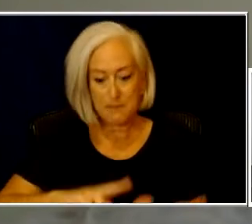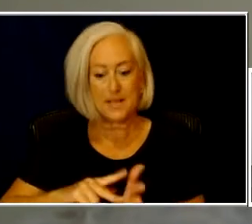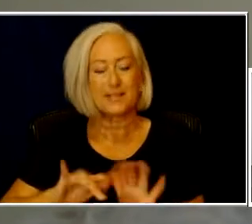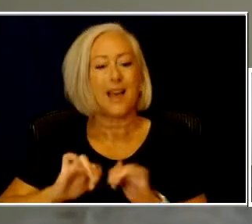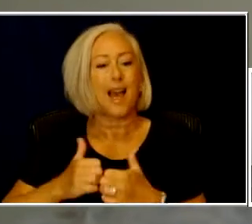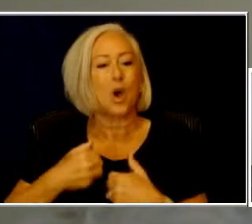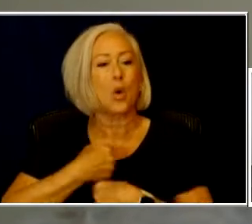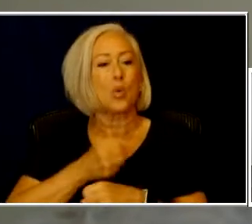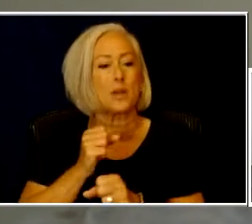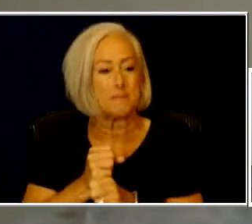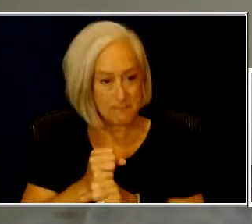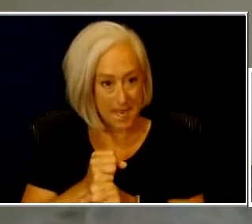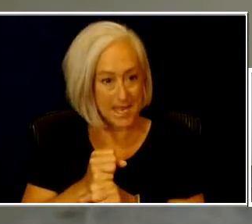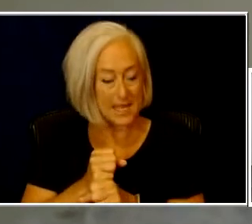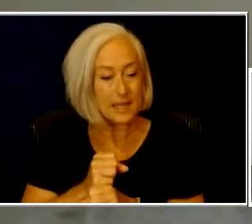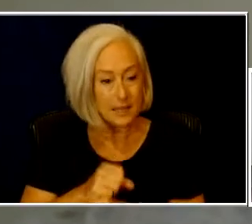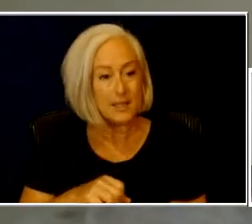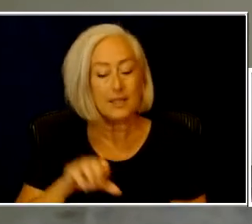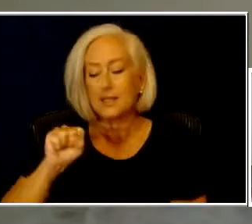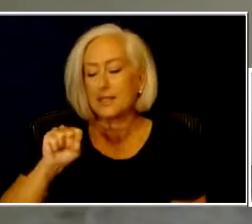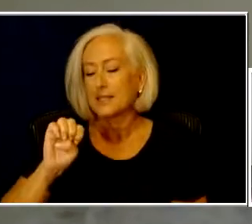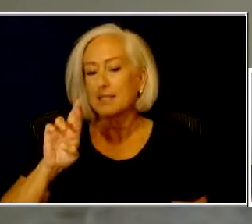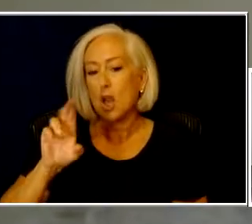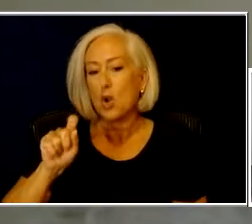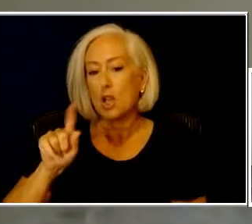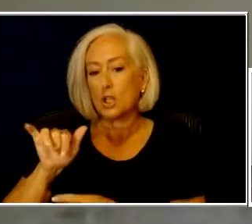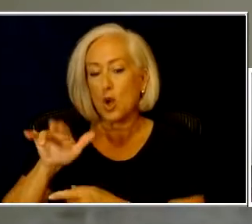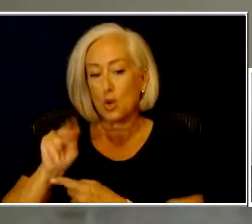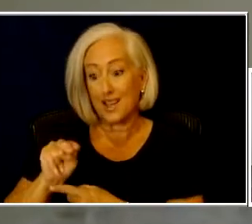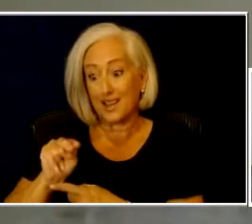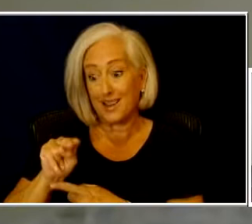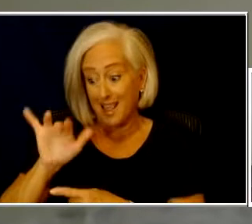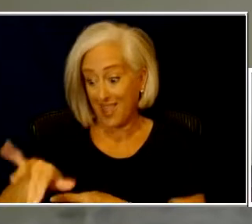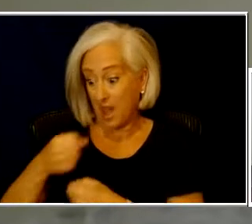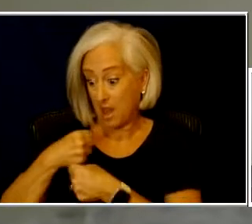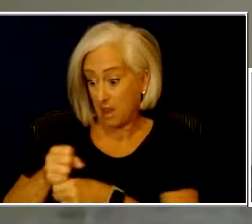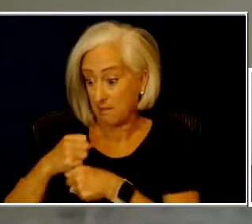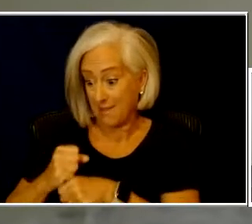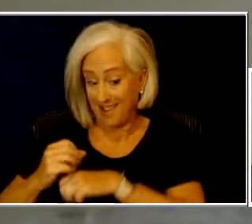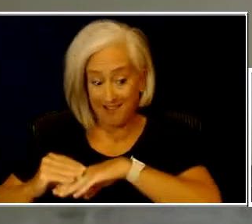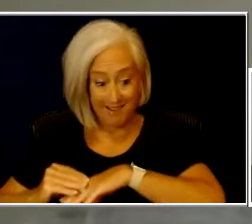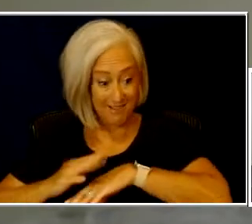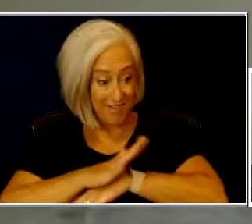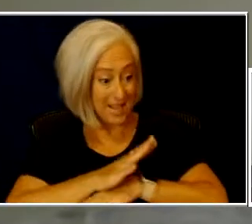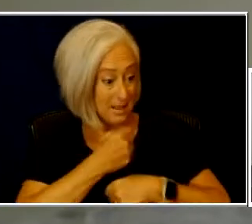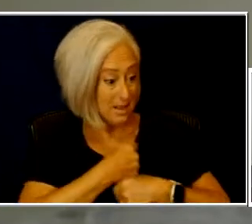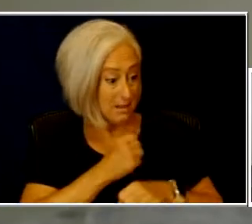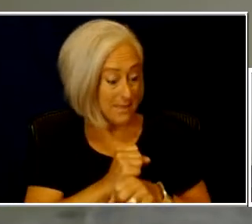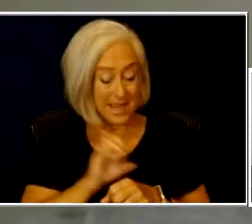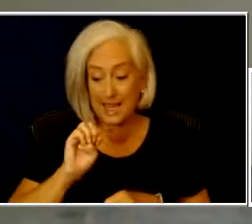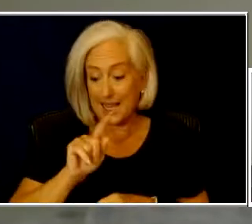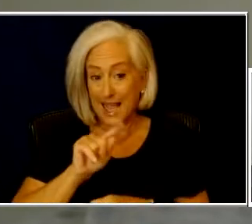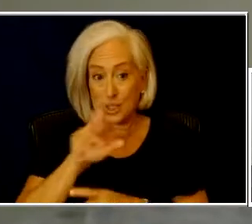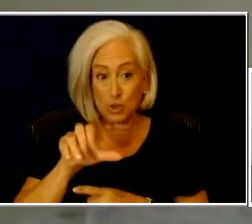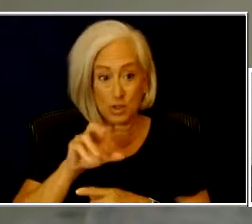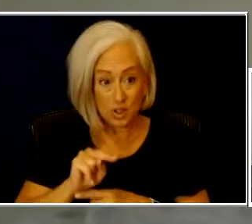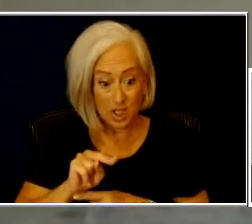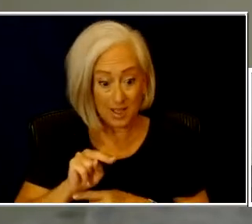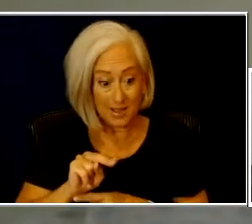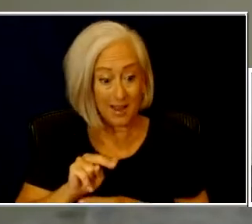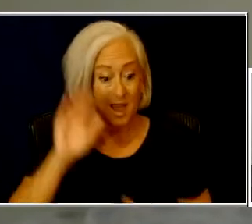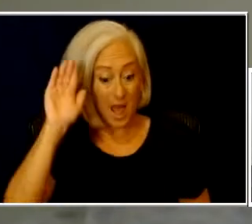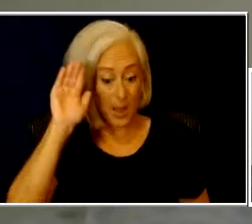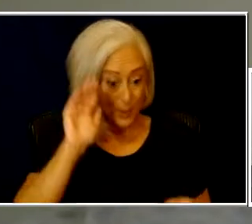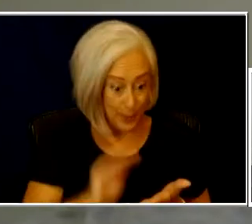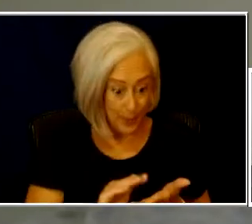having fluctuating estrogen levels, which impacts serotonin, which then means we are at a higher risk of overall depression, but then also of